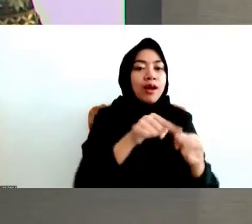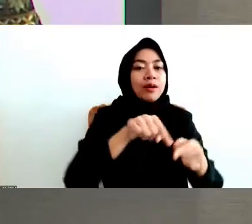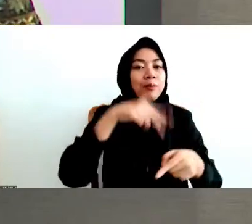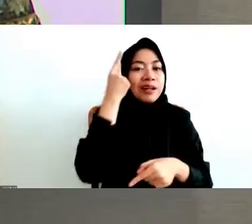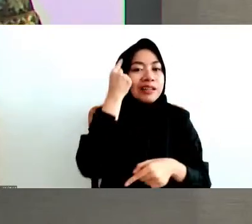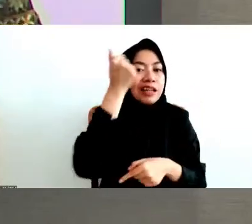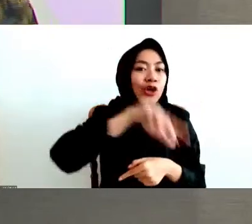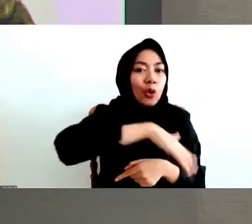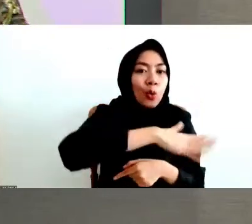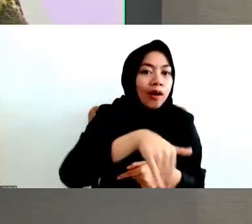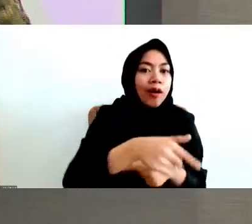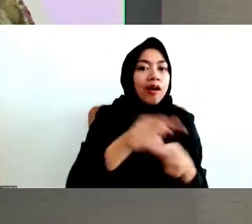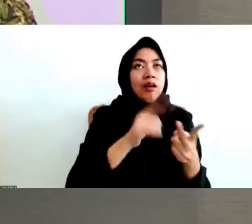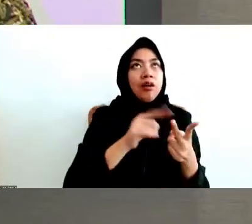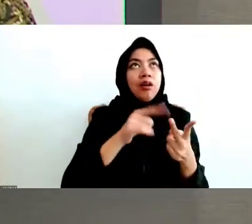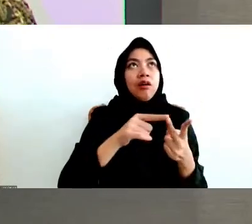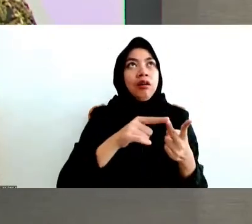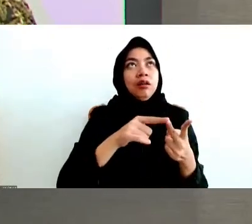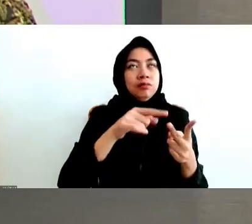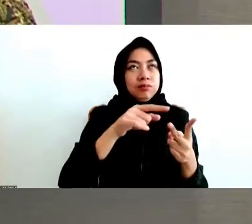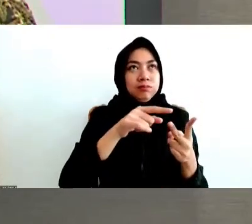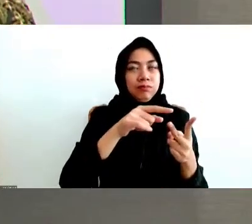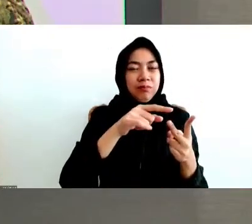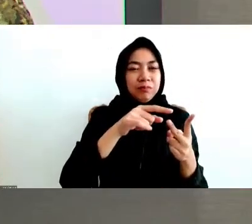campaign, consultation,